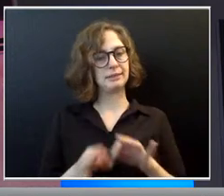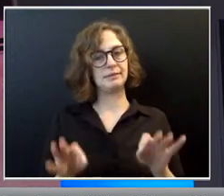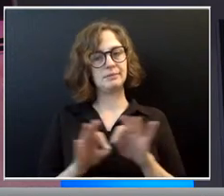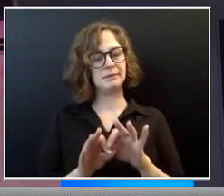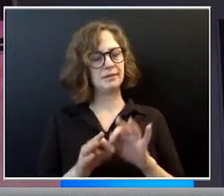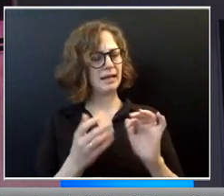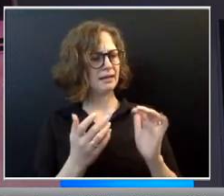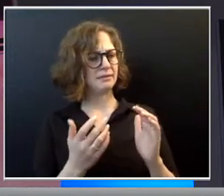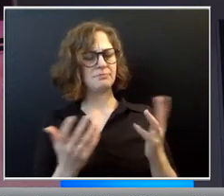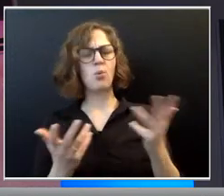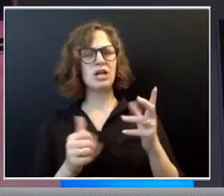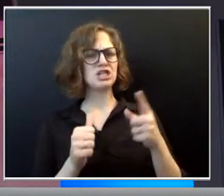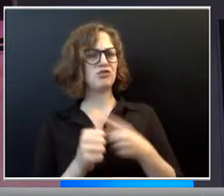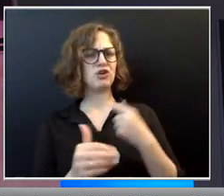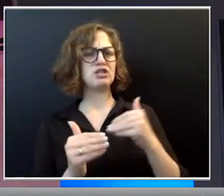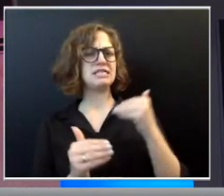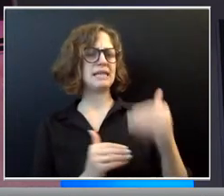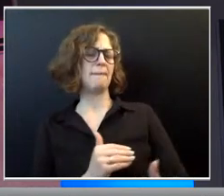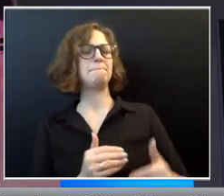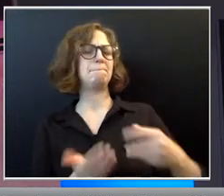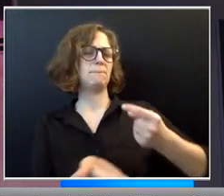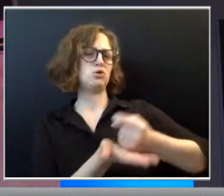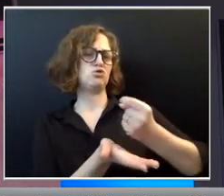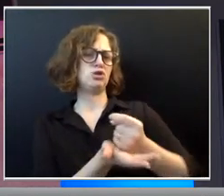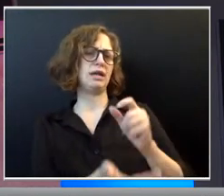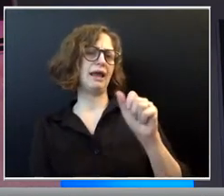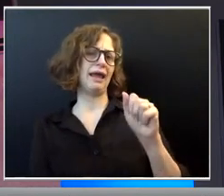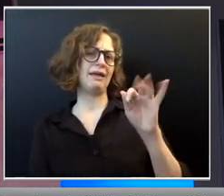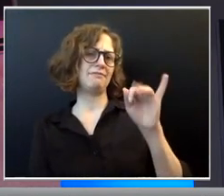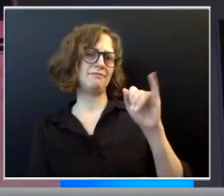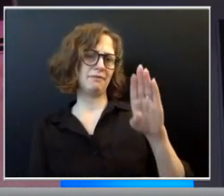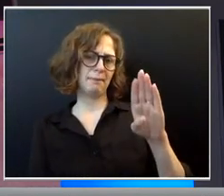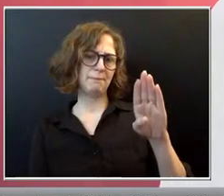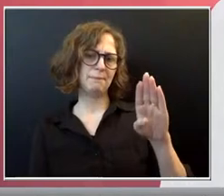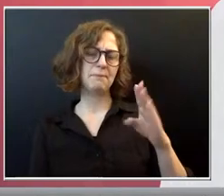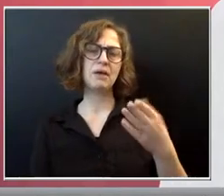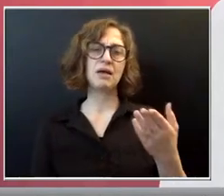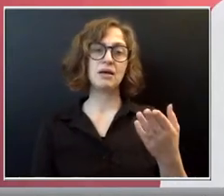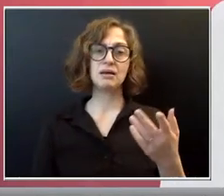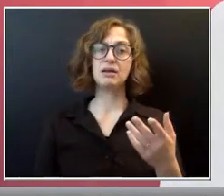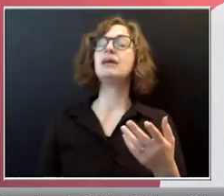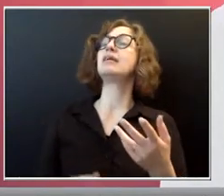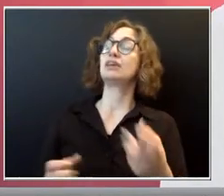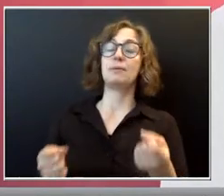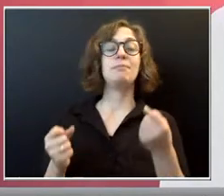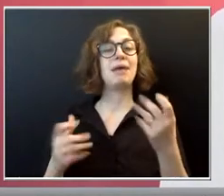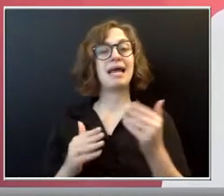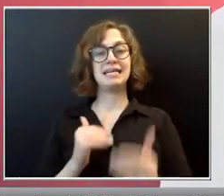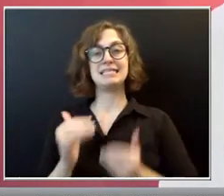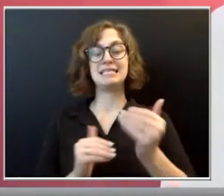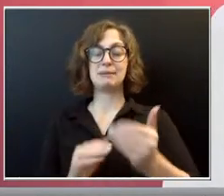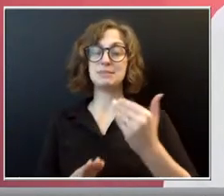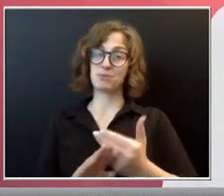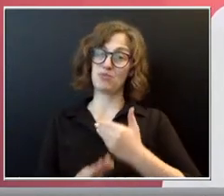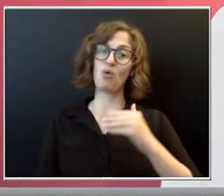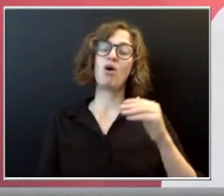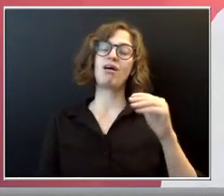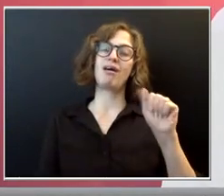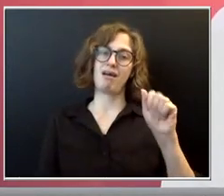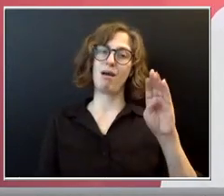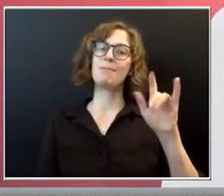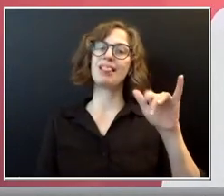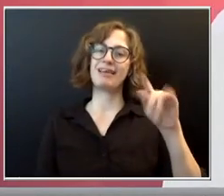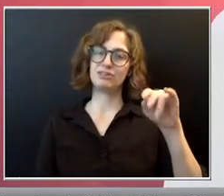between ablation and the AFib diagnosis? Oftentimes there's a lot of different steps. So there's kind of like three pillars